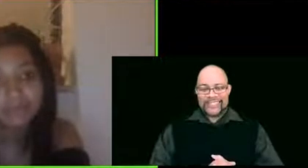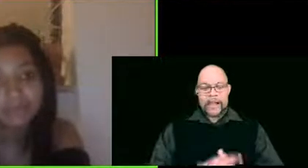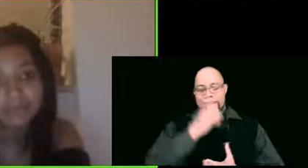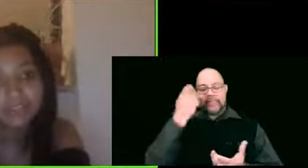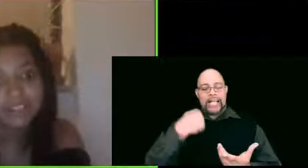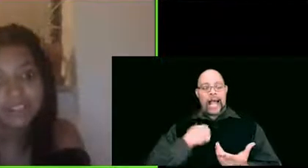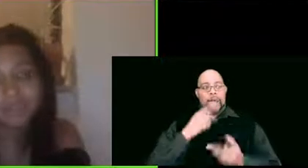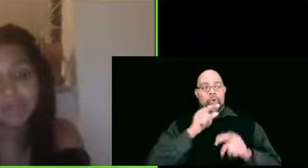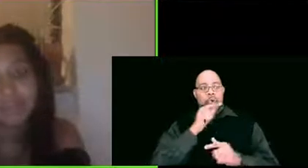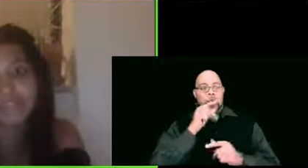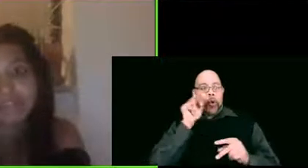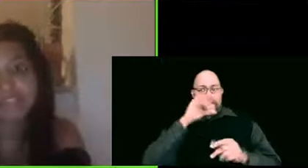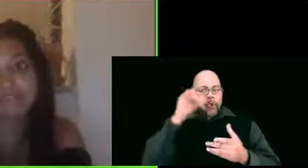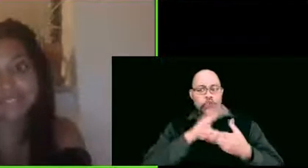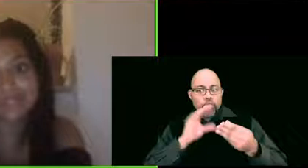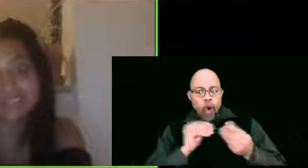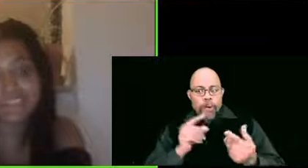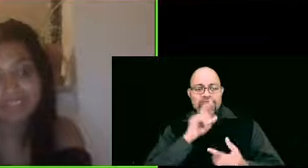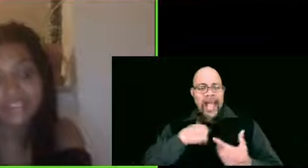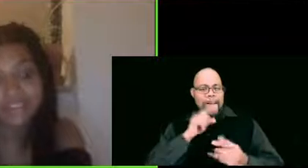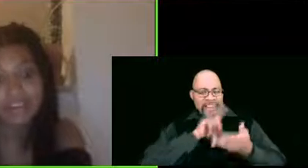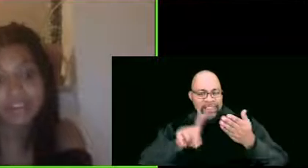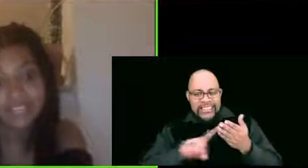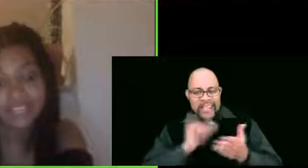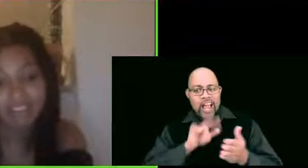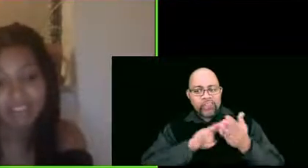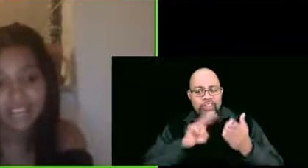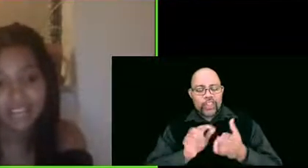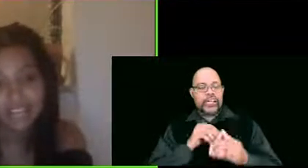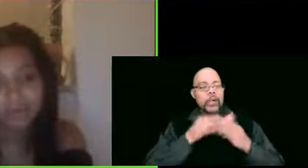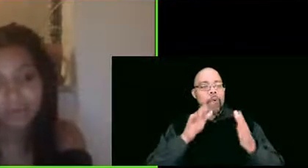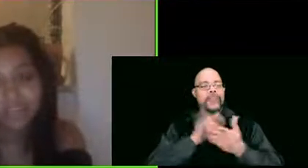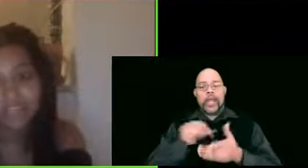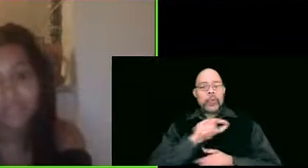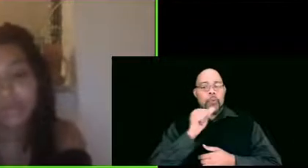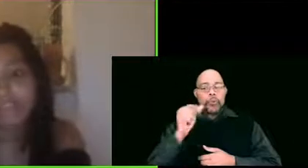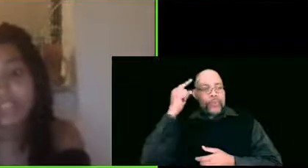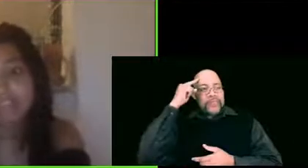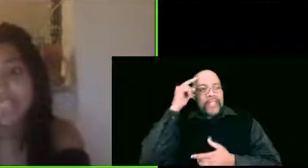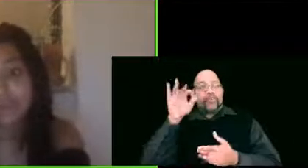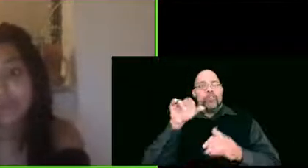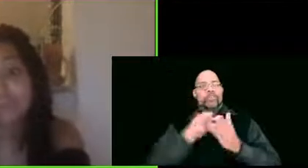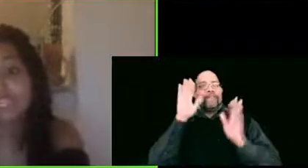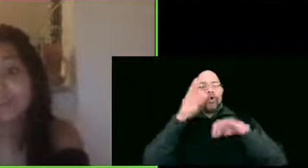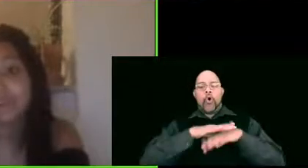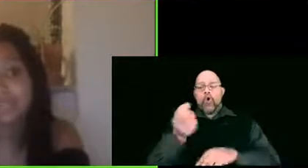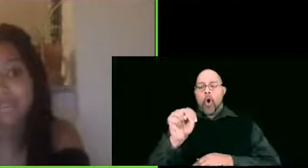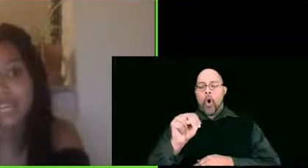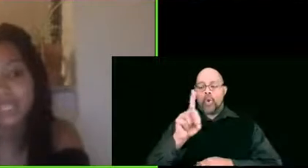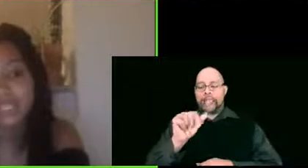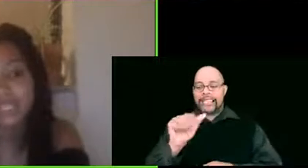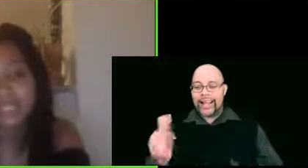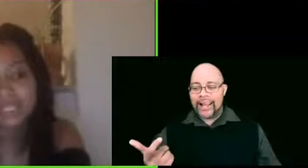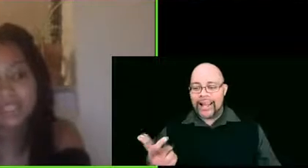yet, because I'm the one who's kind of looking for a story and really kind of investigating the research in a way that you wouldn't necessarily do if you're just focused